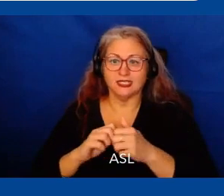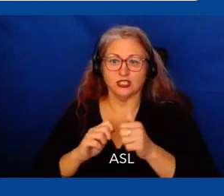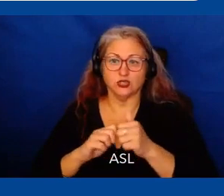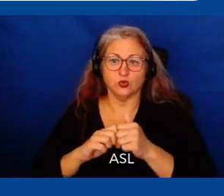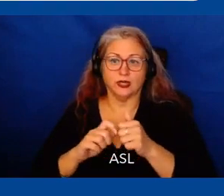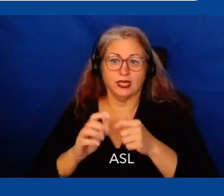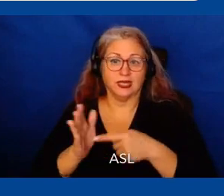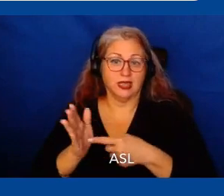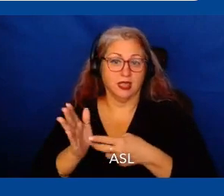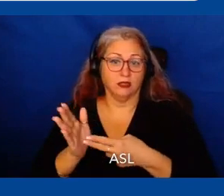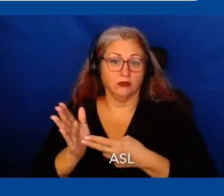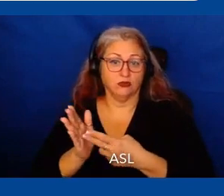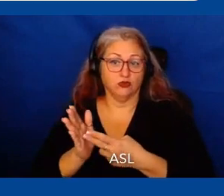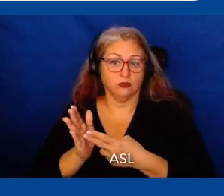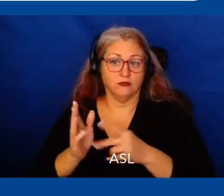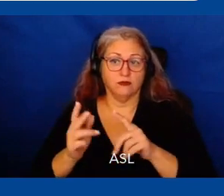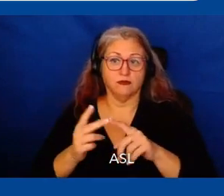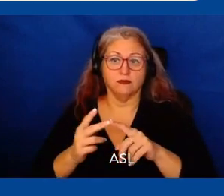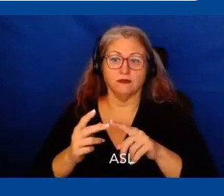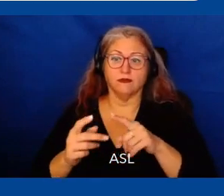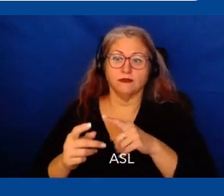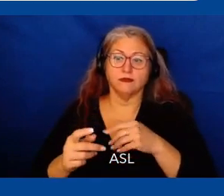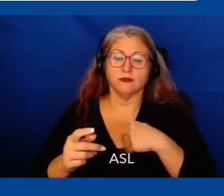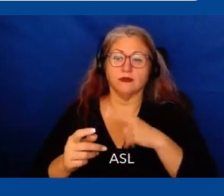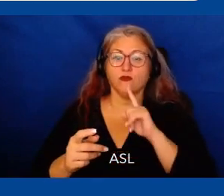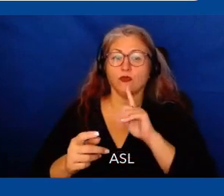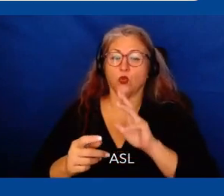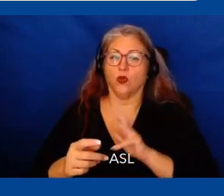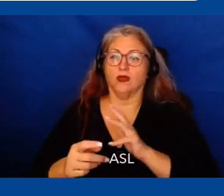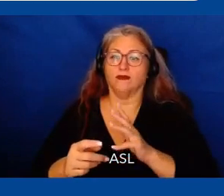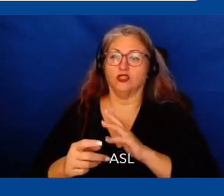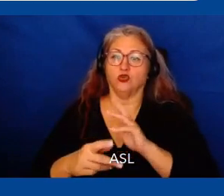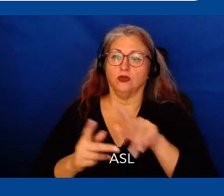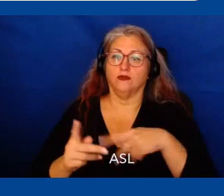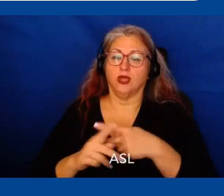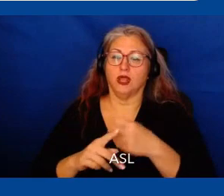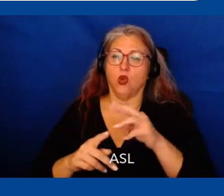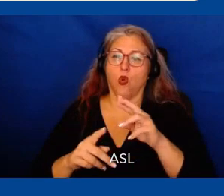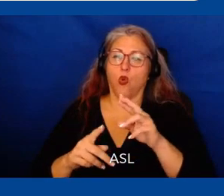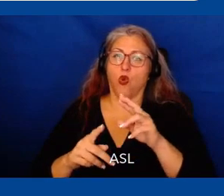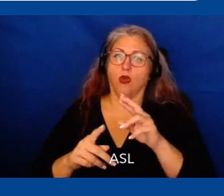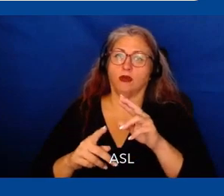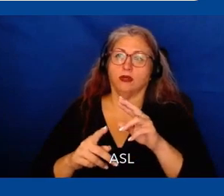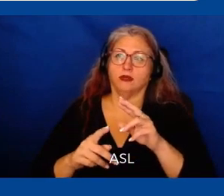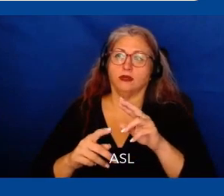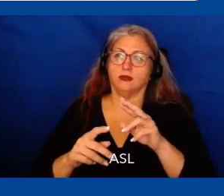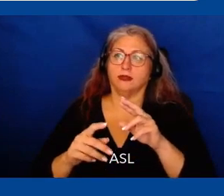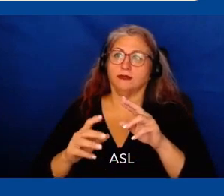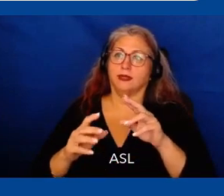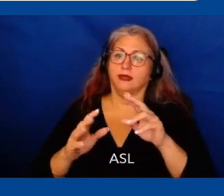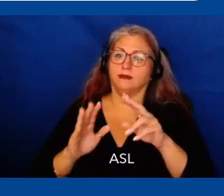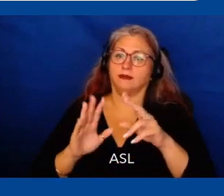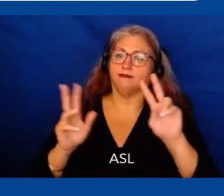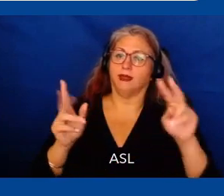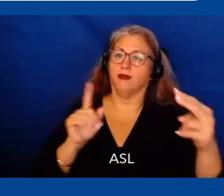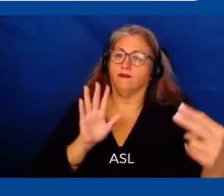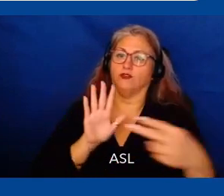truth. There was an official version or portrait of the family,